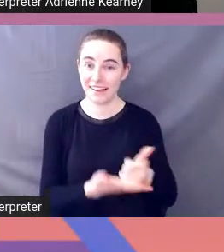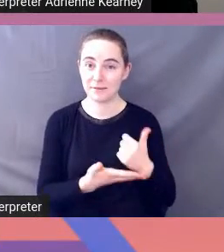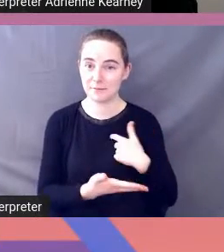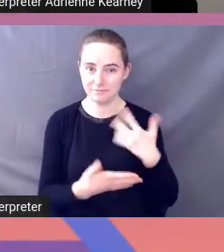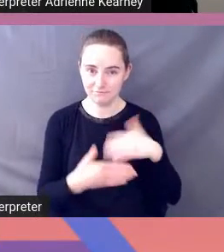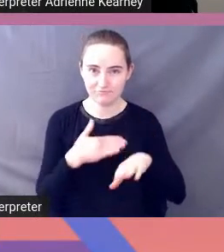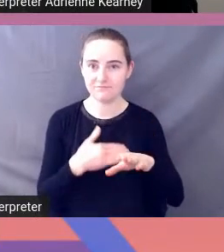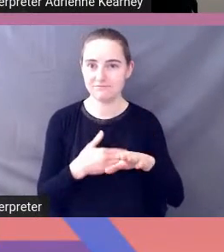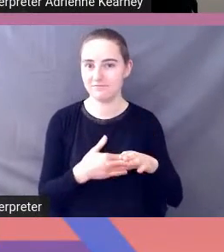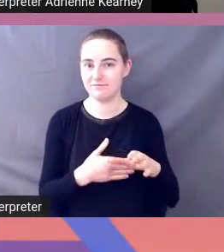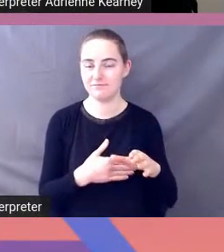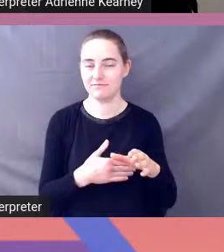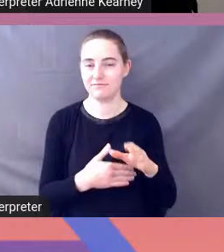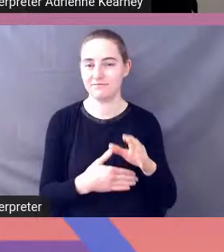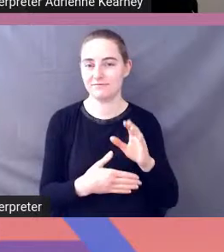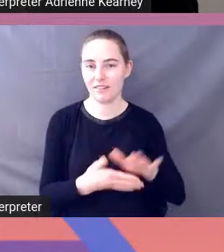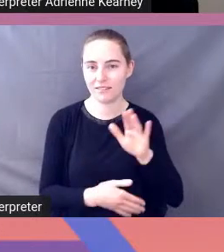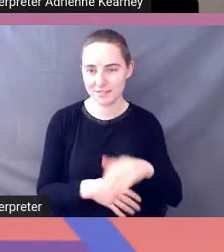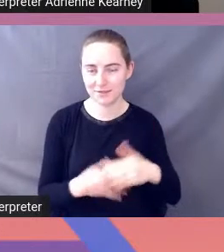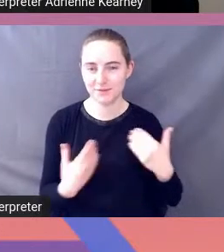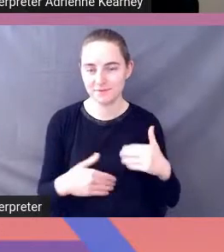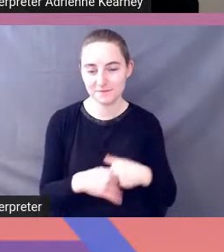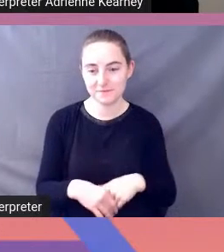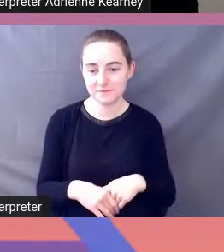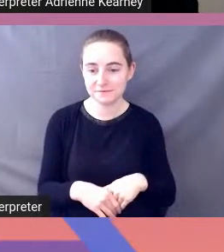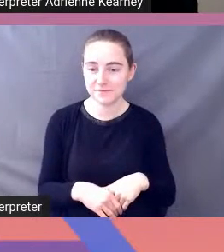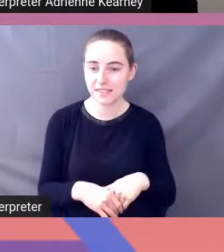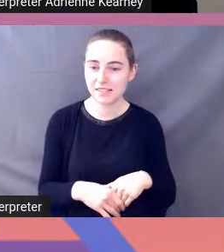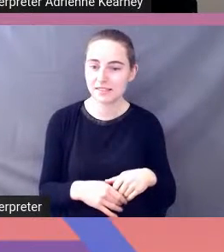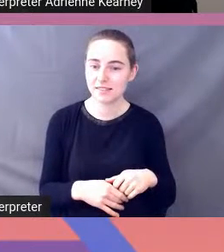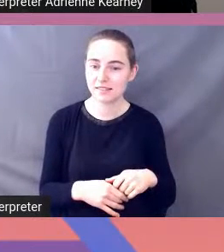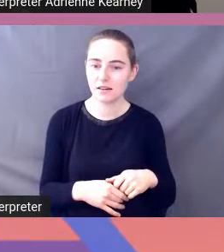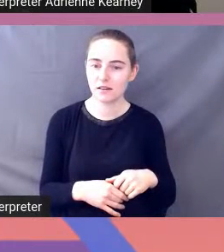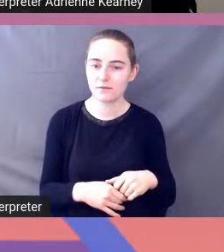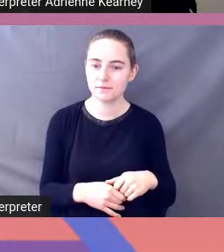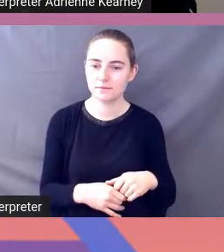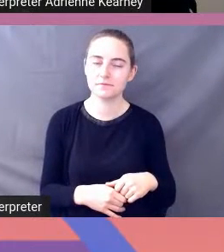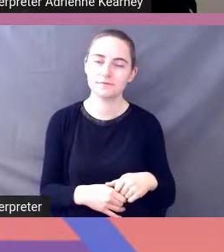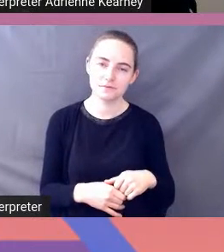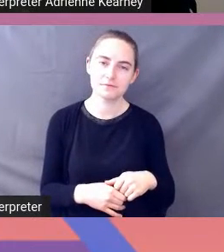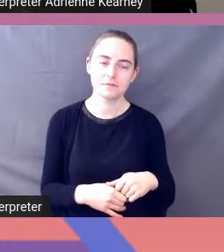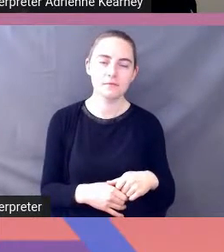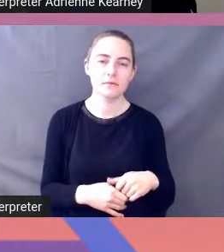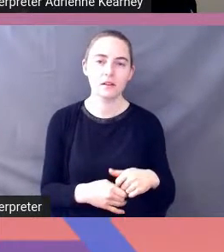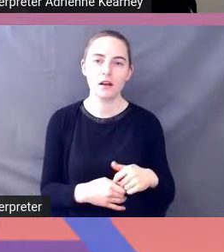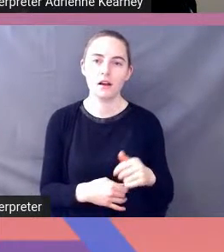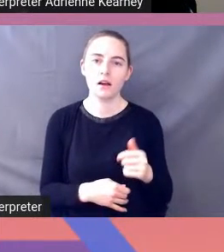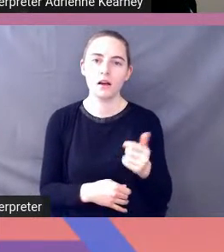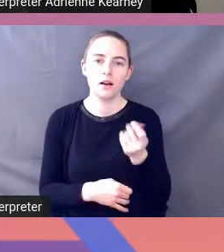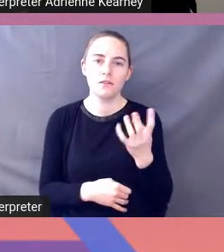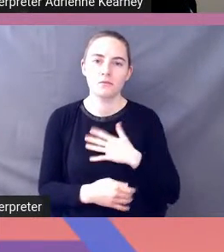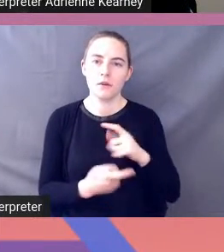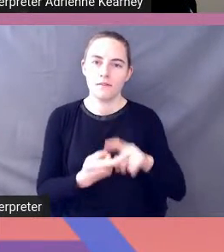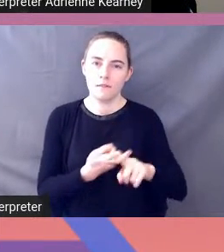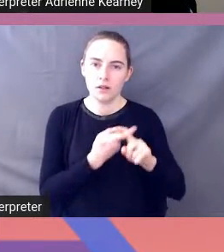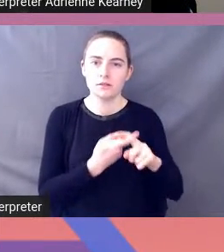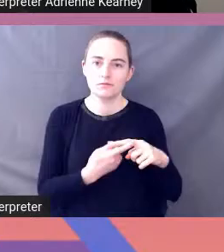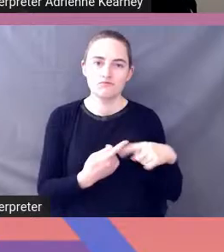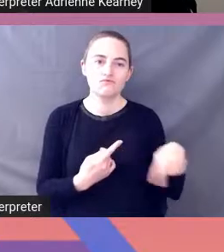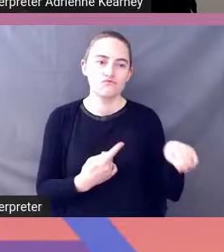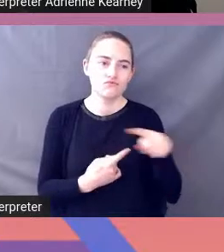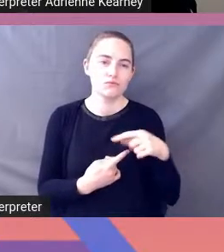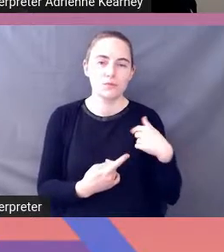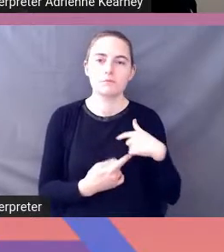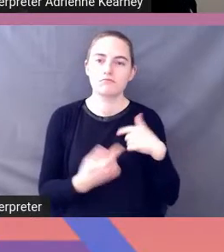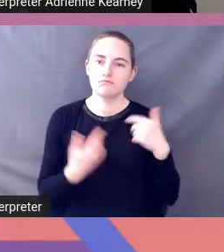much that value is me and like several friends, we started our own organization because, it, like